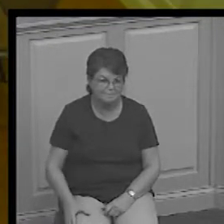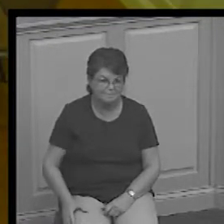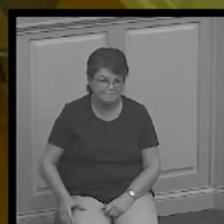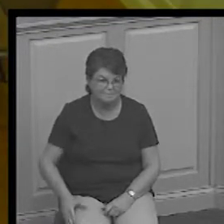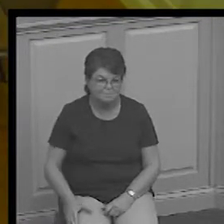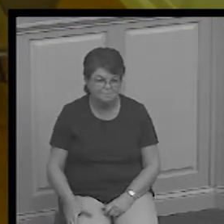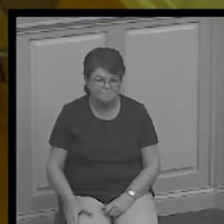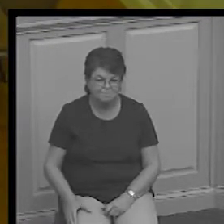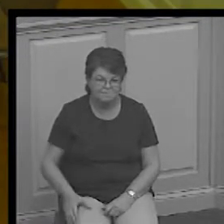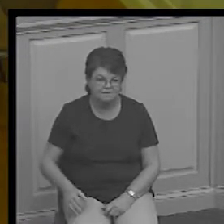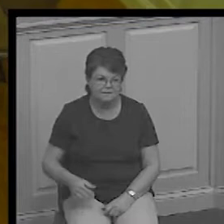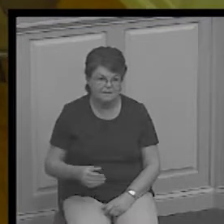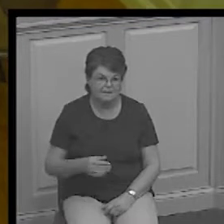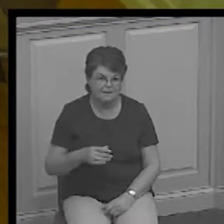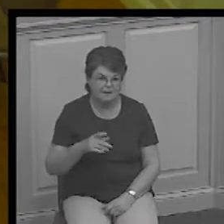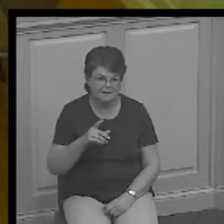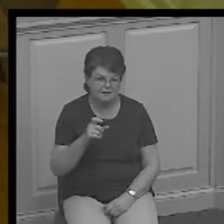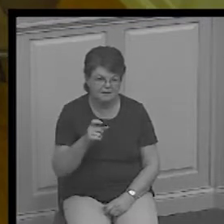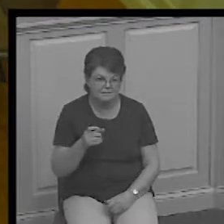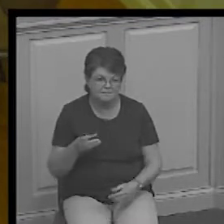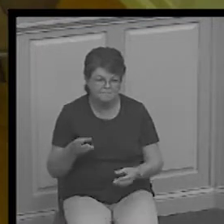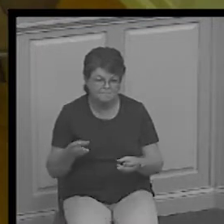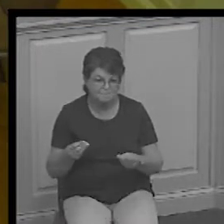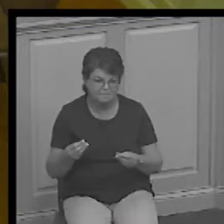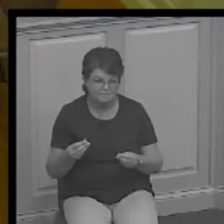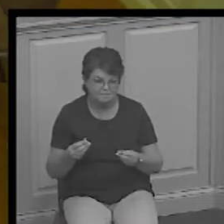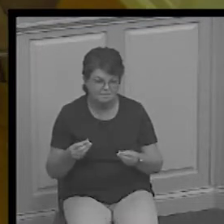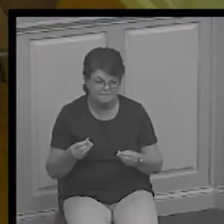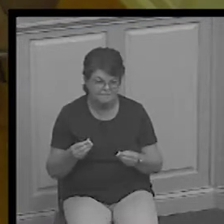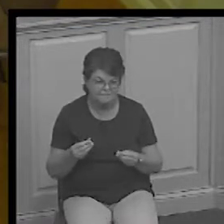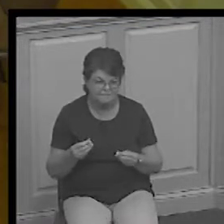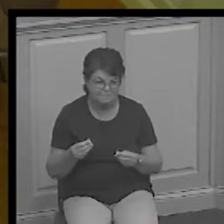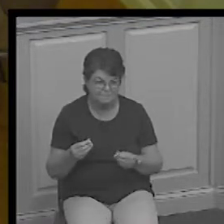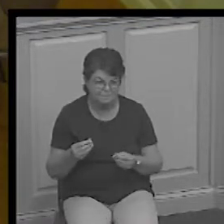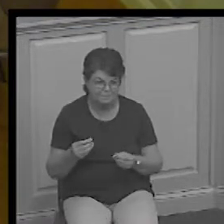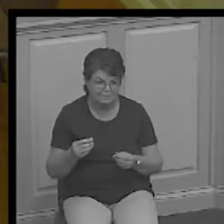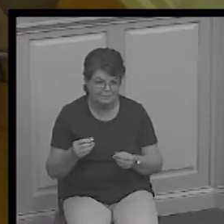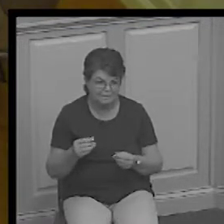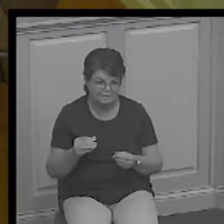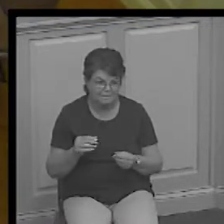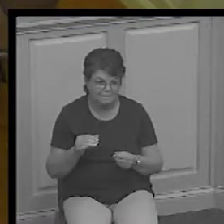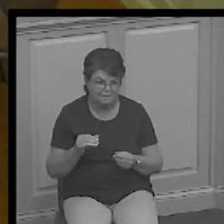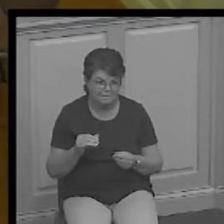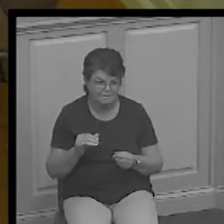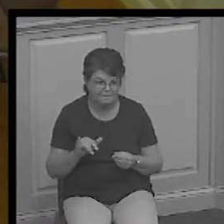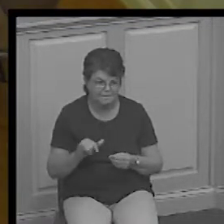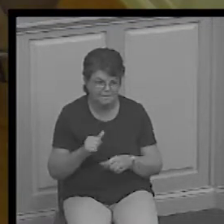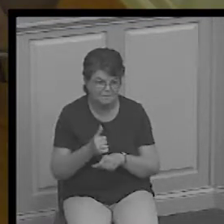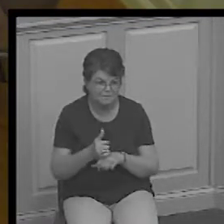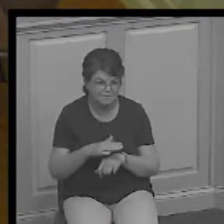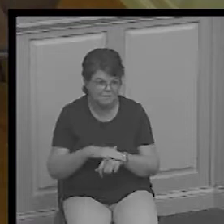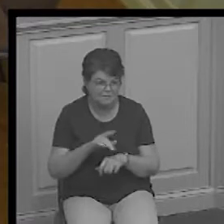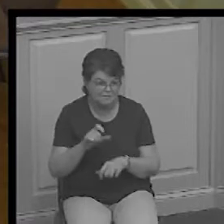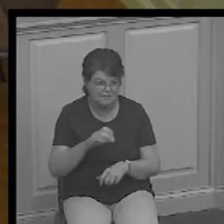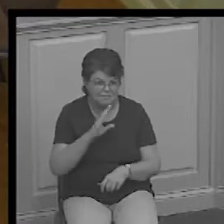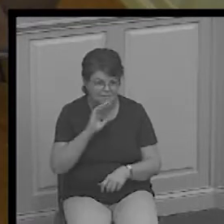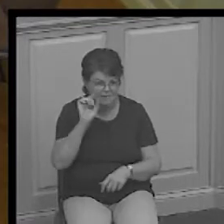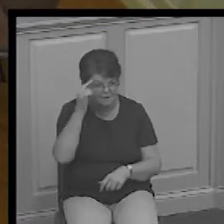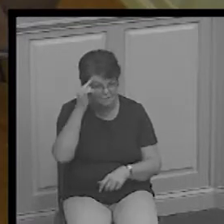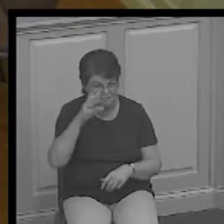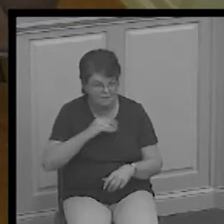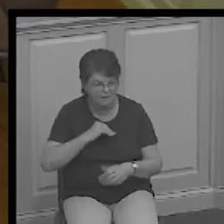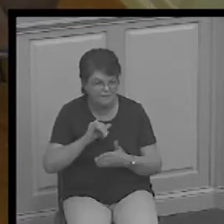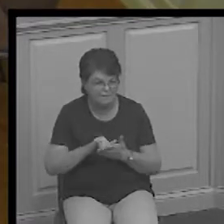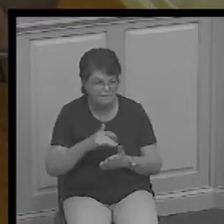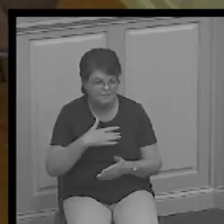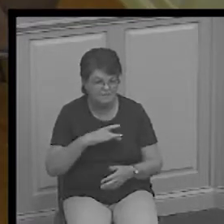Okay. But is the property, does the property that the stuff is being installed on have to be government owned? That's my